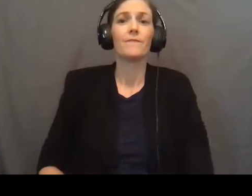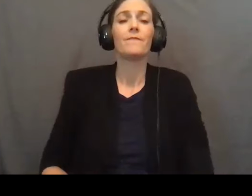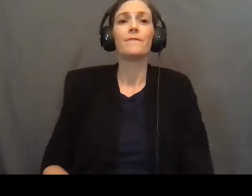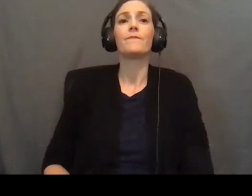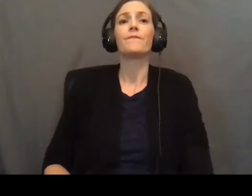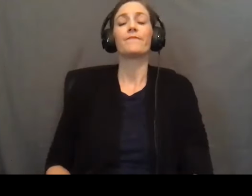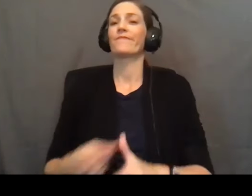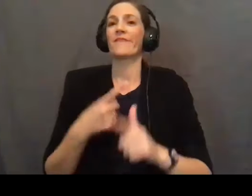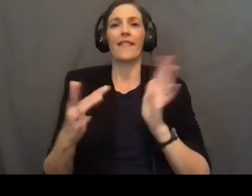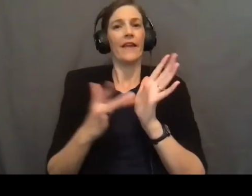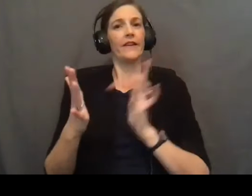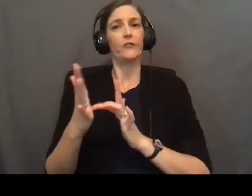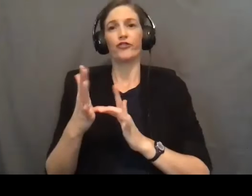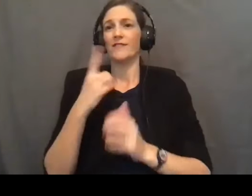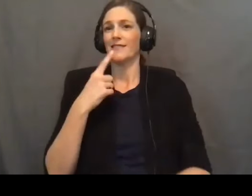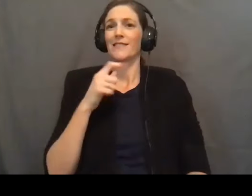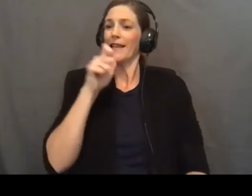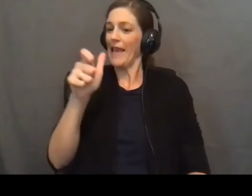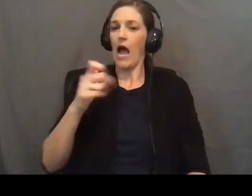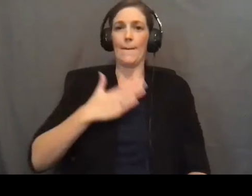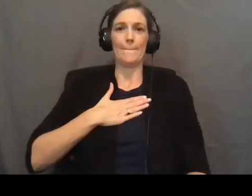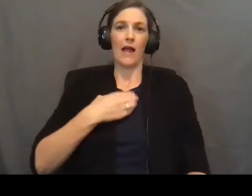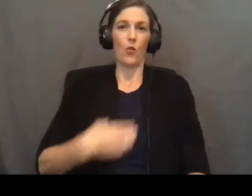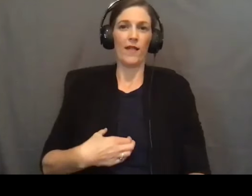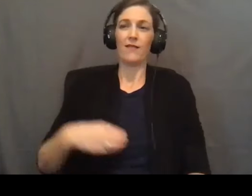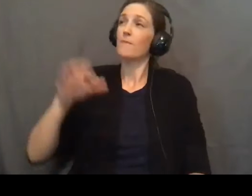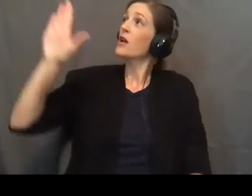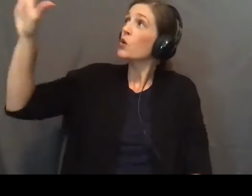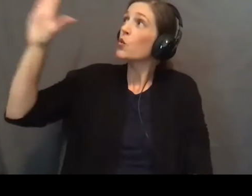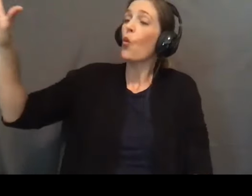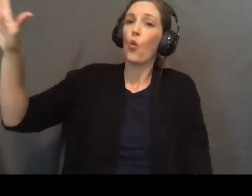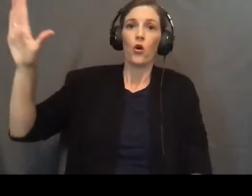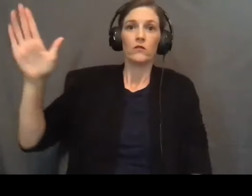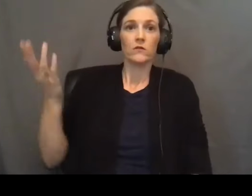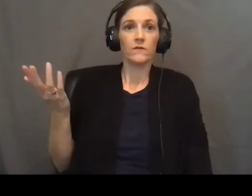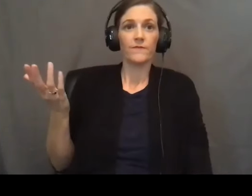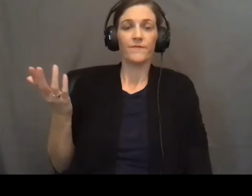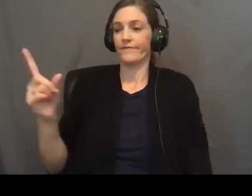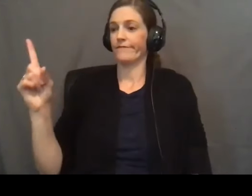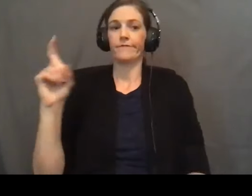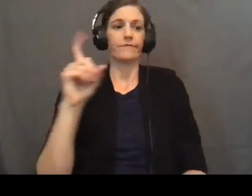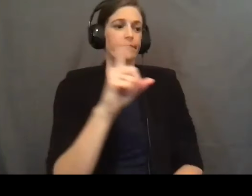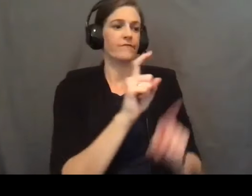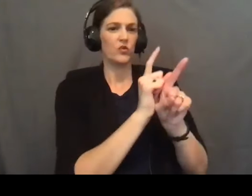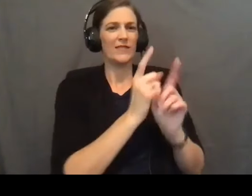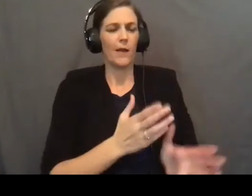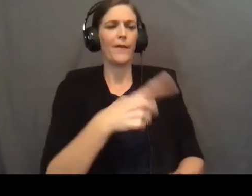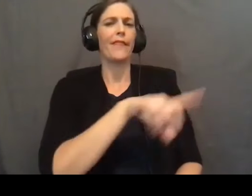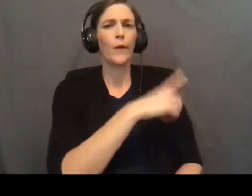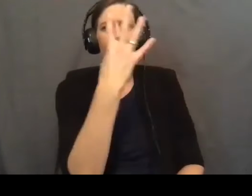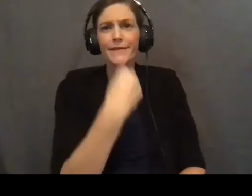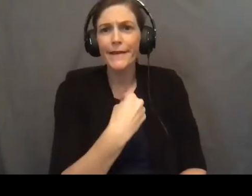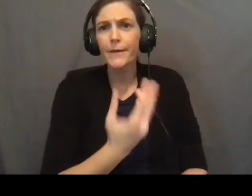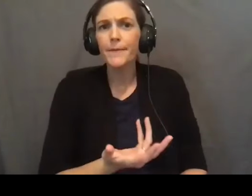But then Jesus says, not my will, but yours be done. And he walks back to his disciples and they've fallen asleep